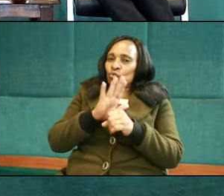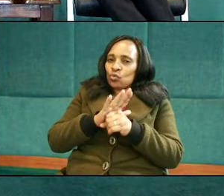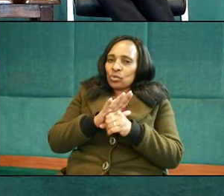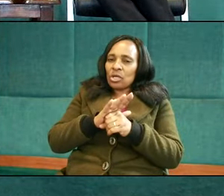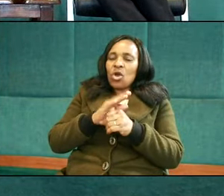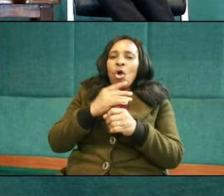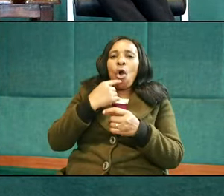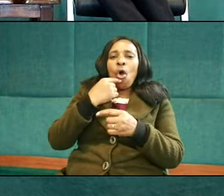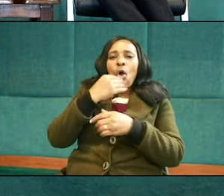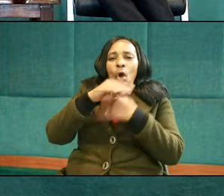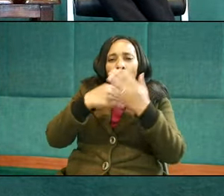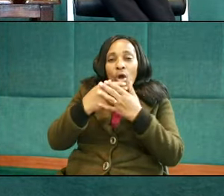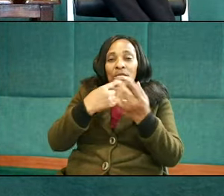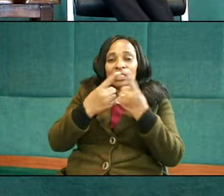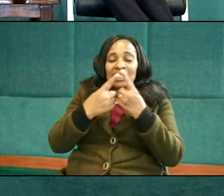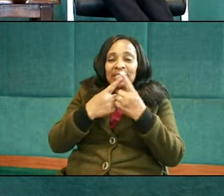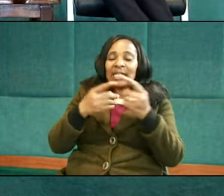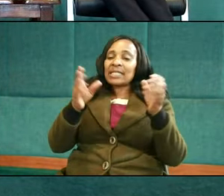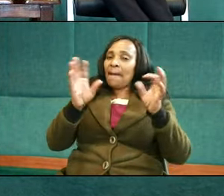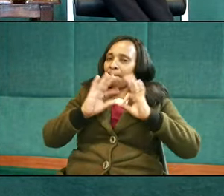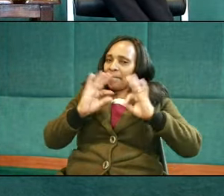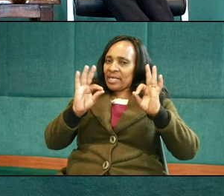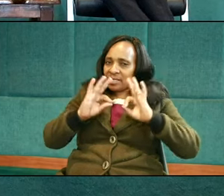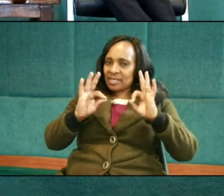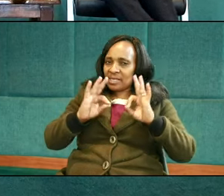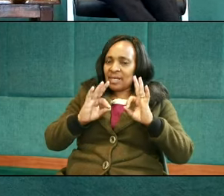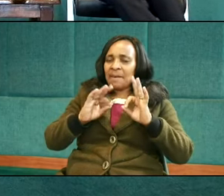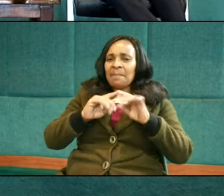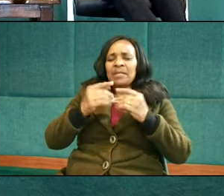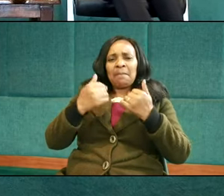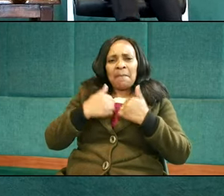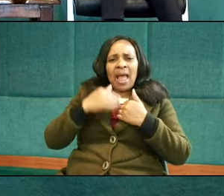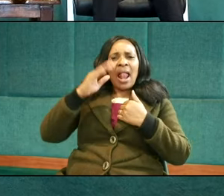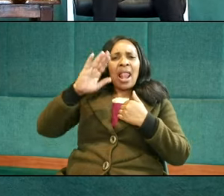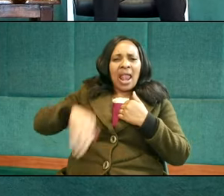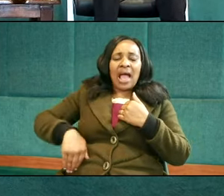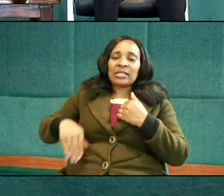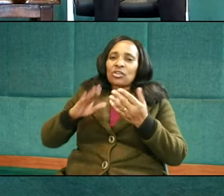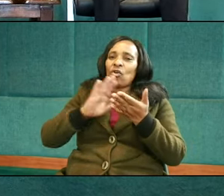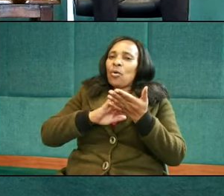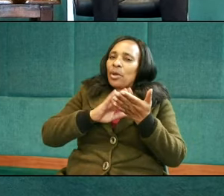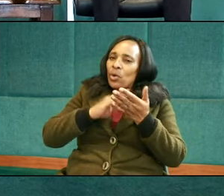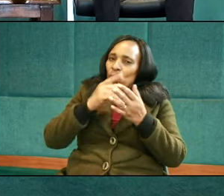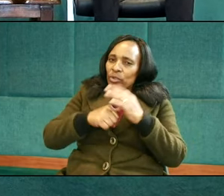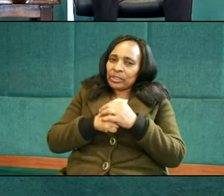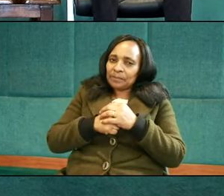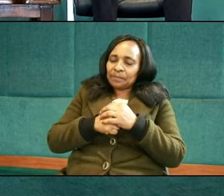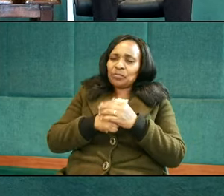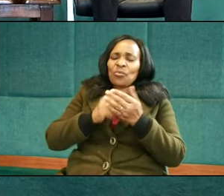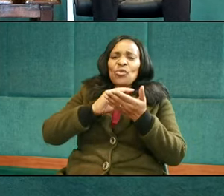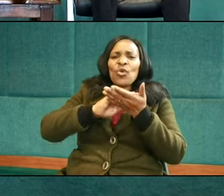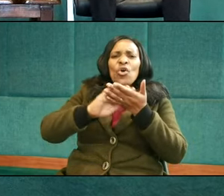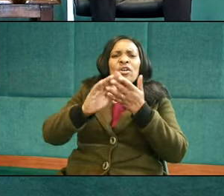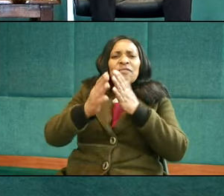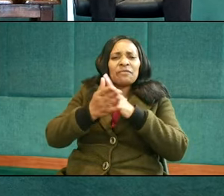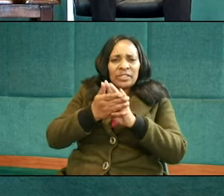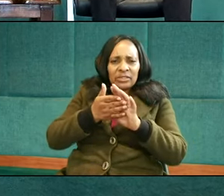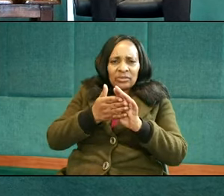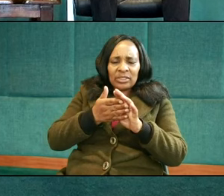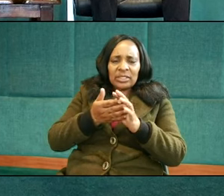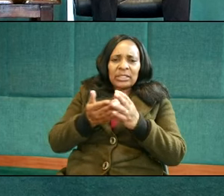that has been said is amazing. But my last remark would be that confession is only